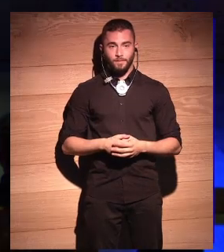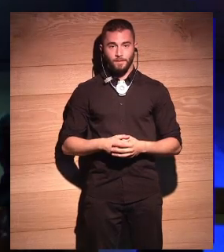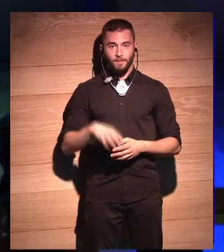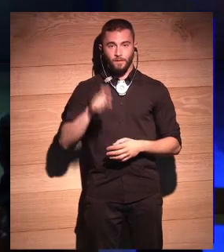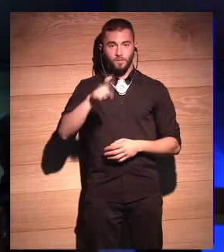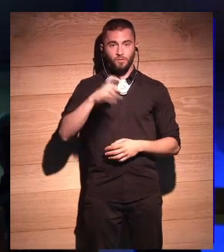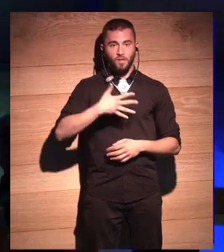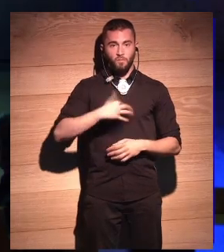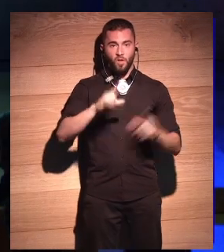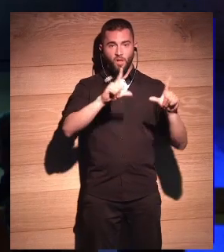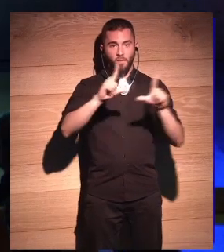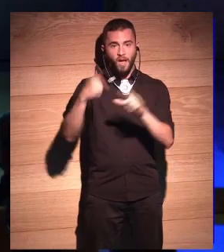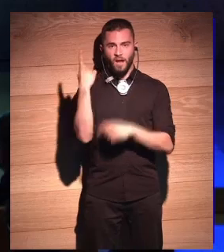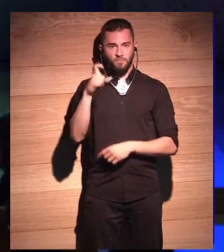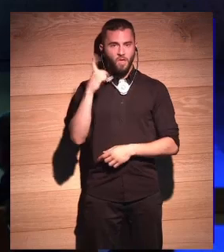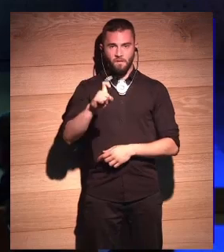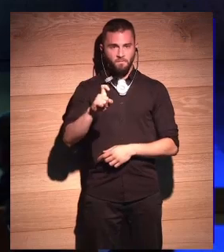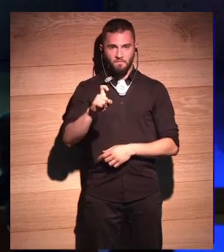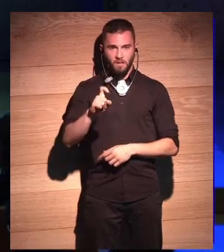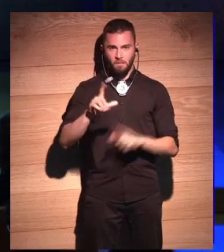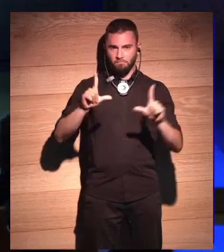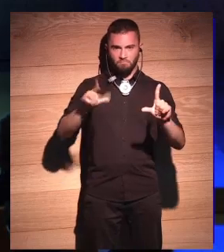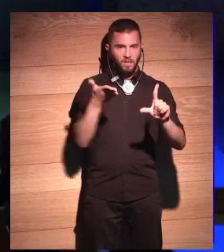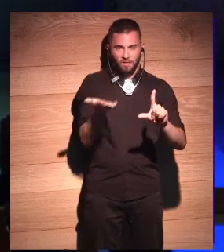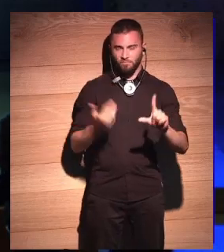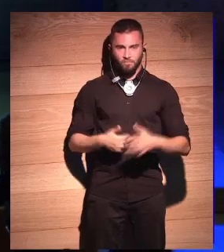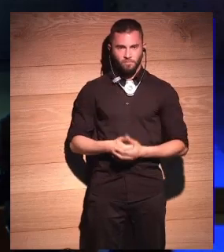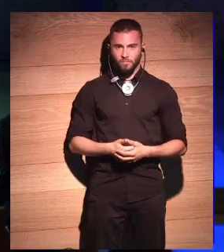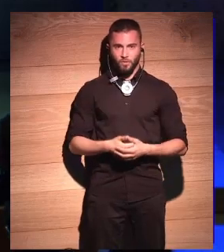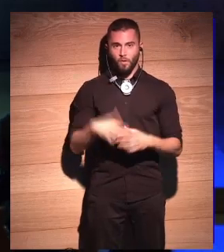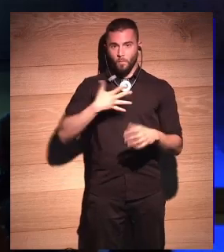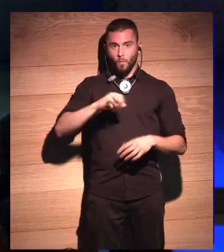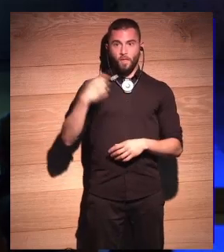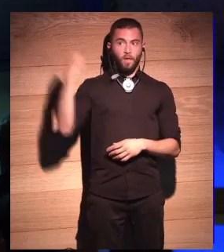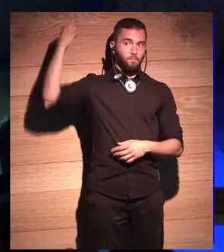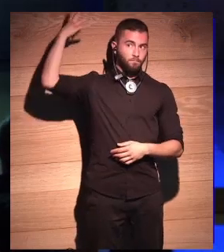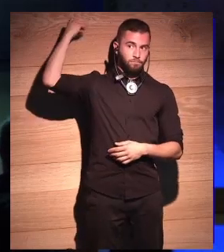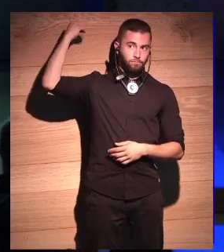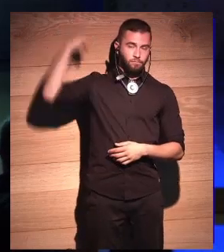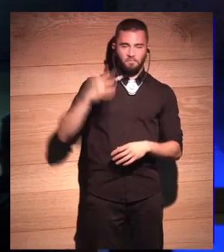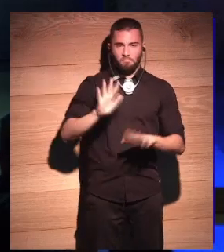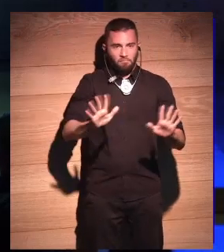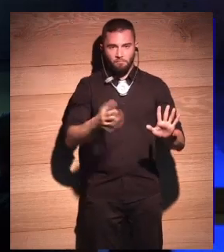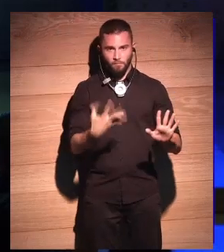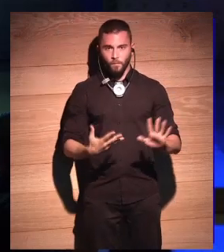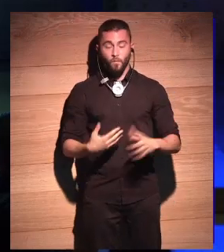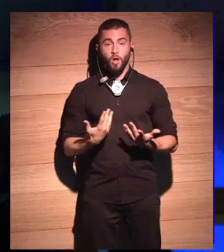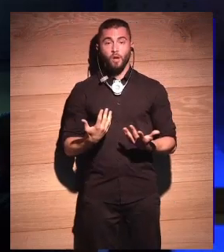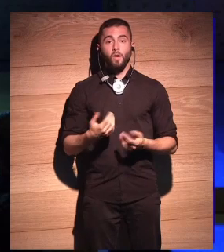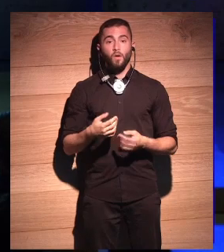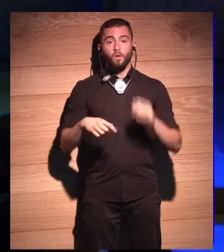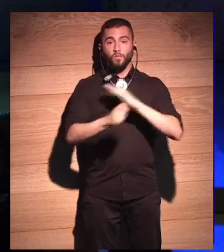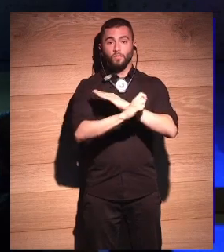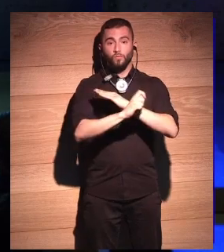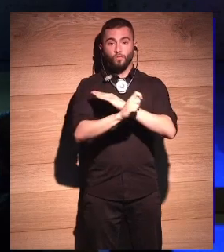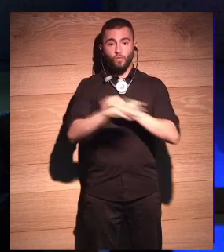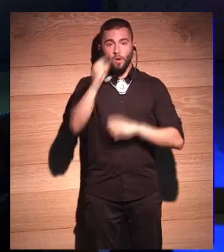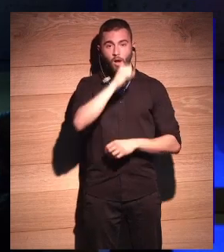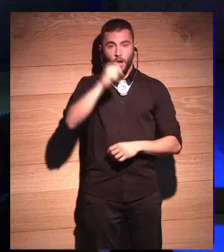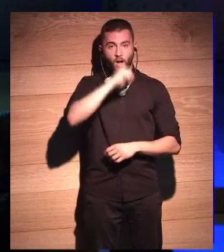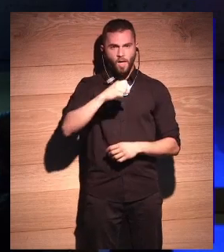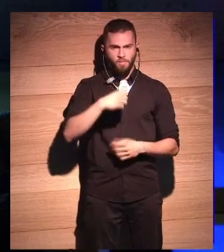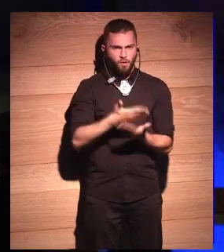I'll just leave this one, and it might be flickering behind me. Okay. So you know all of the tricks in this song now. So all you have to do